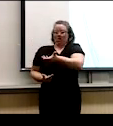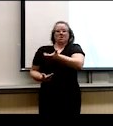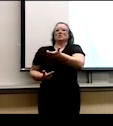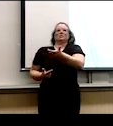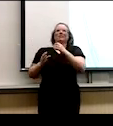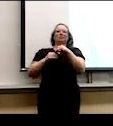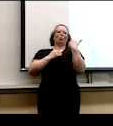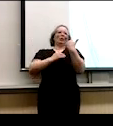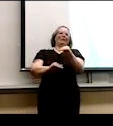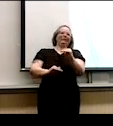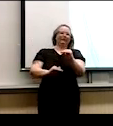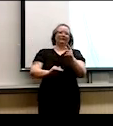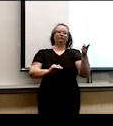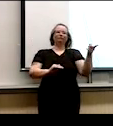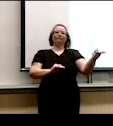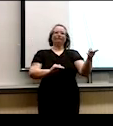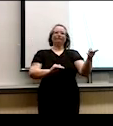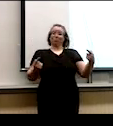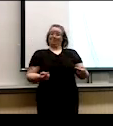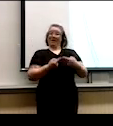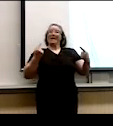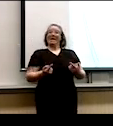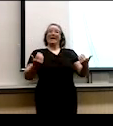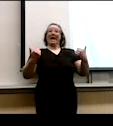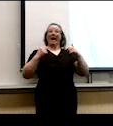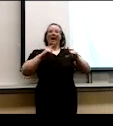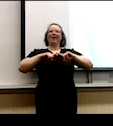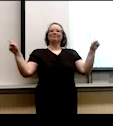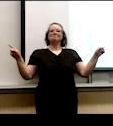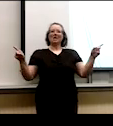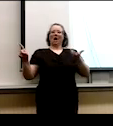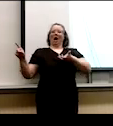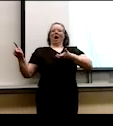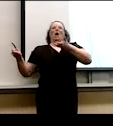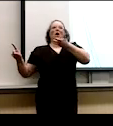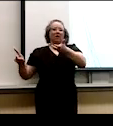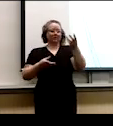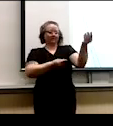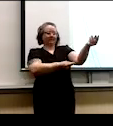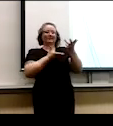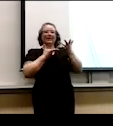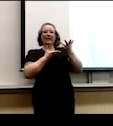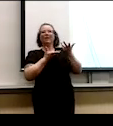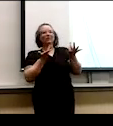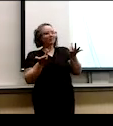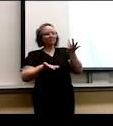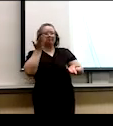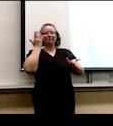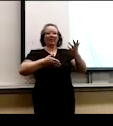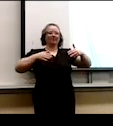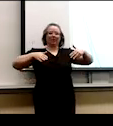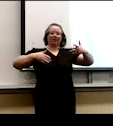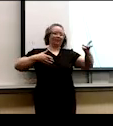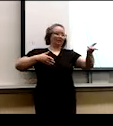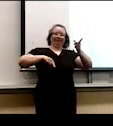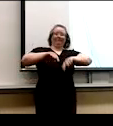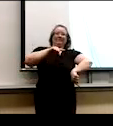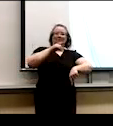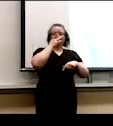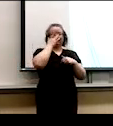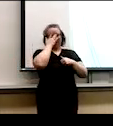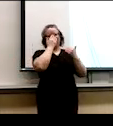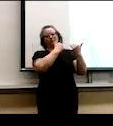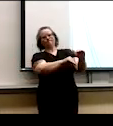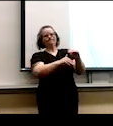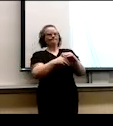complain of pain, but treat the other medical conditions. Now, the other feature on physical exam are